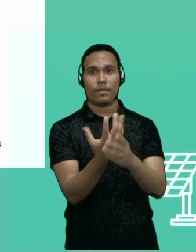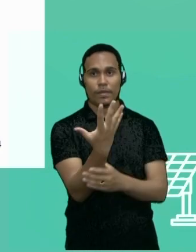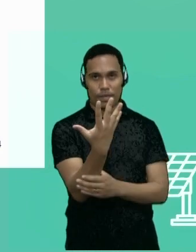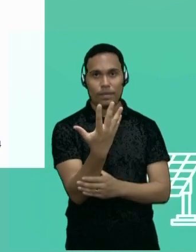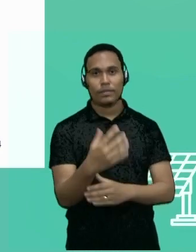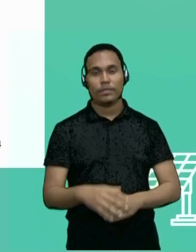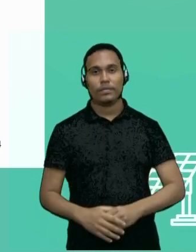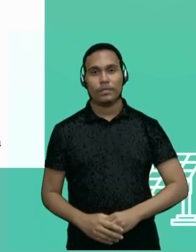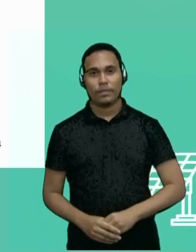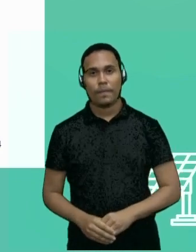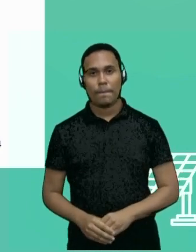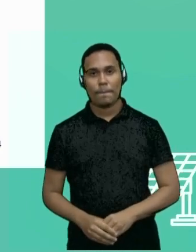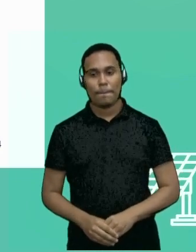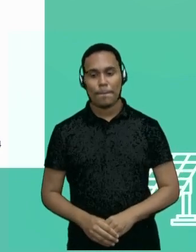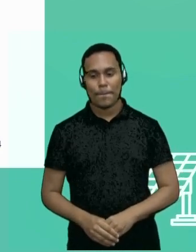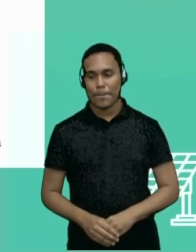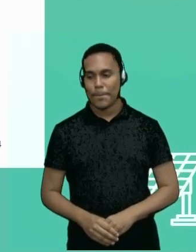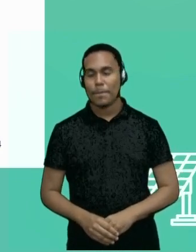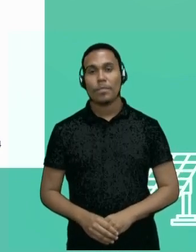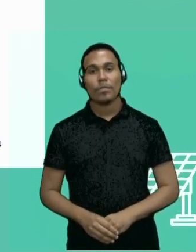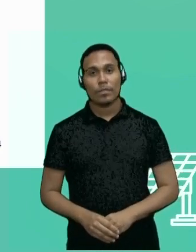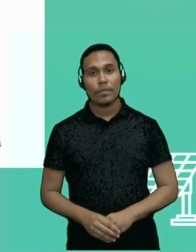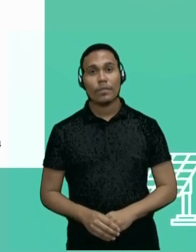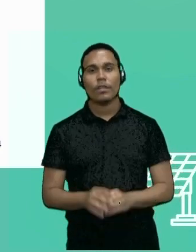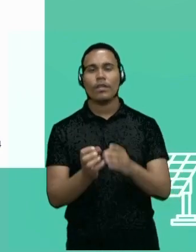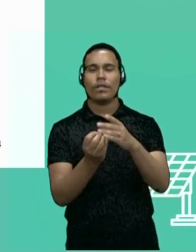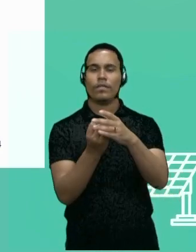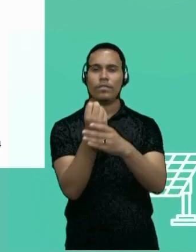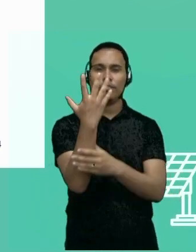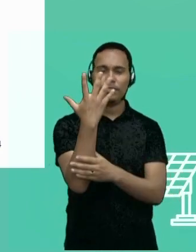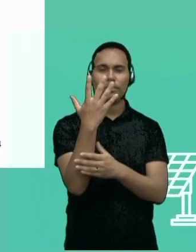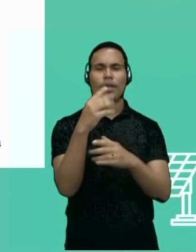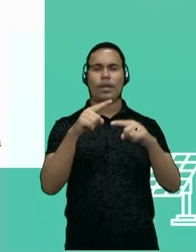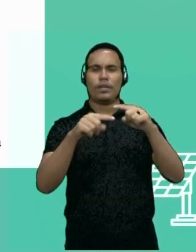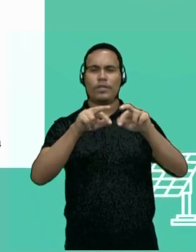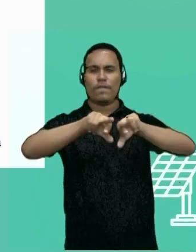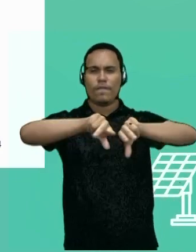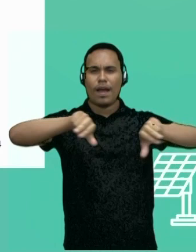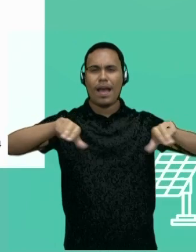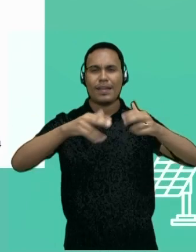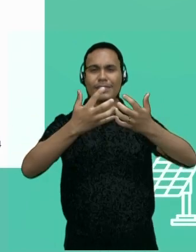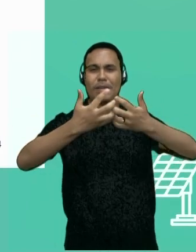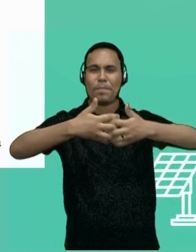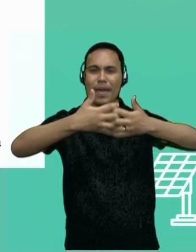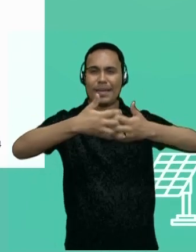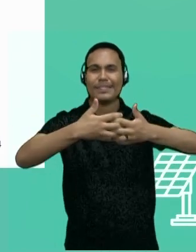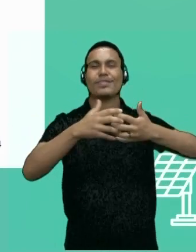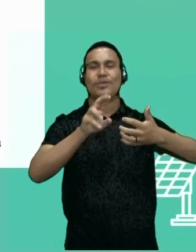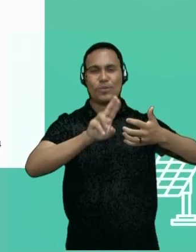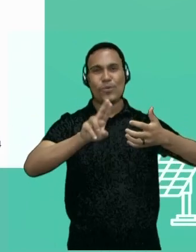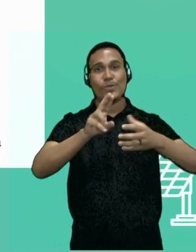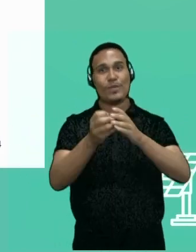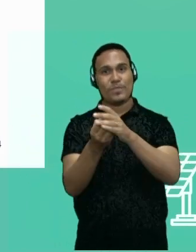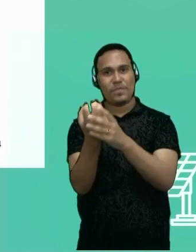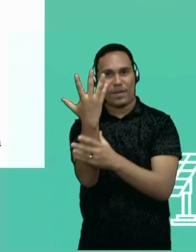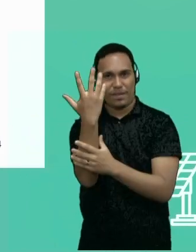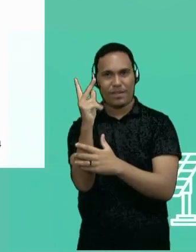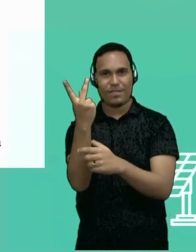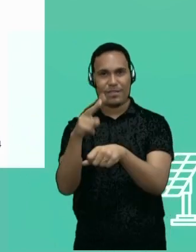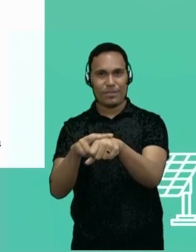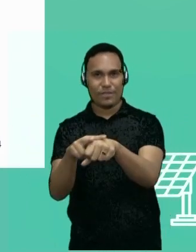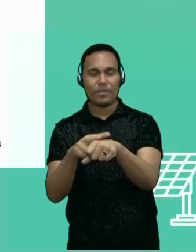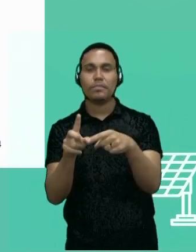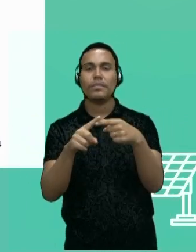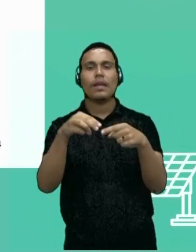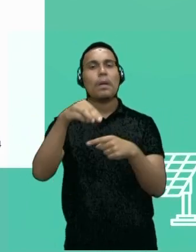of components that go into these fuel cells, such as catalysts, membranes, and coatings. If we look into the different applications